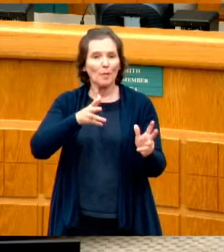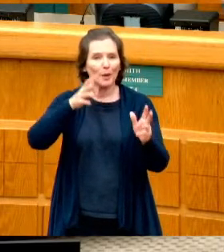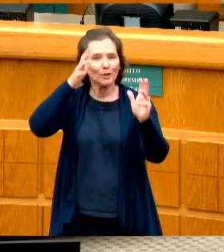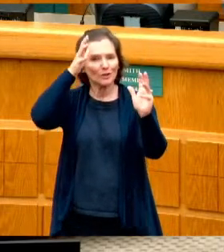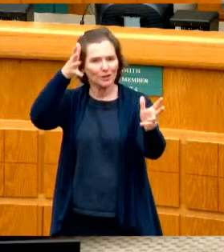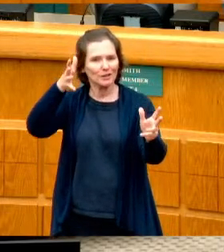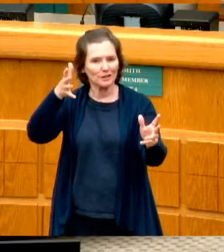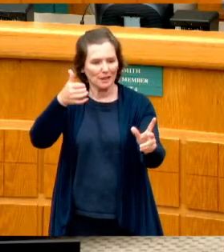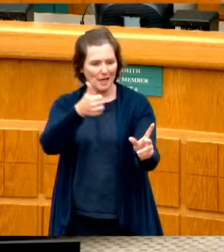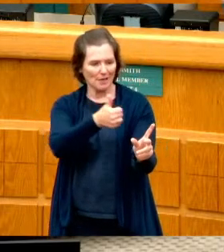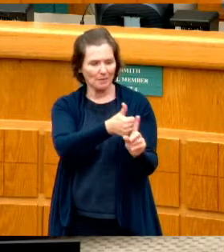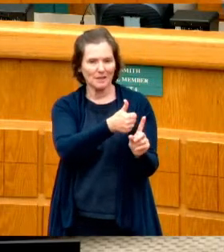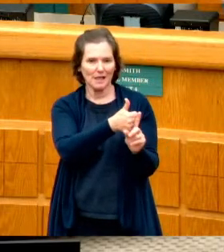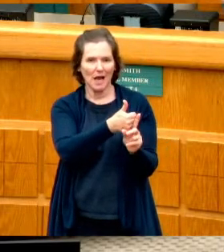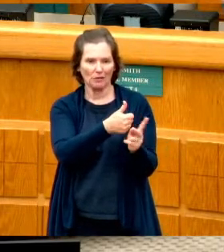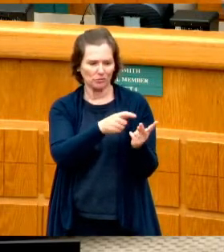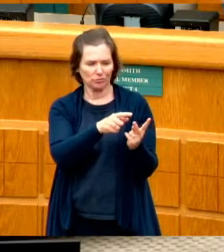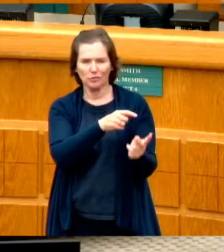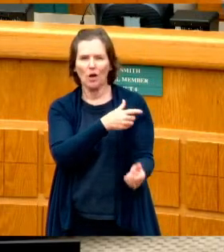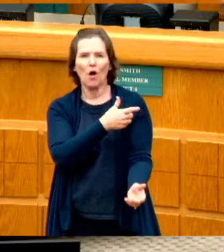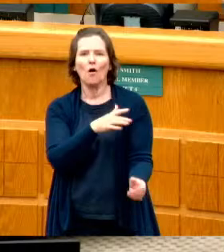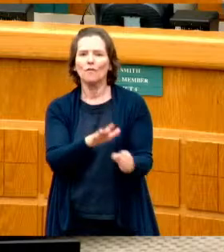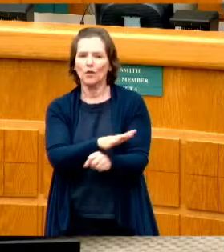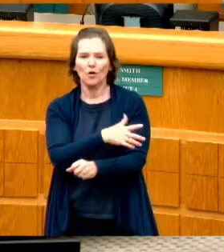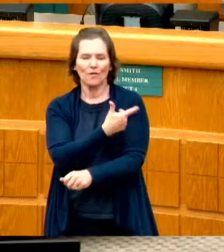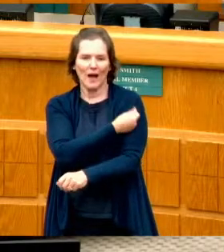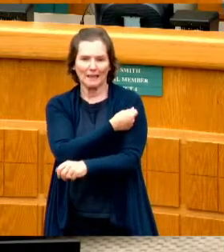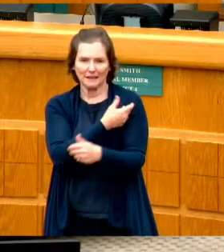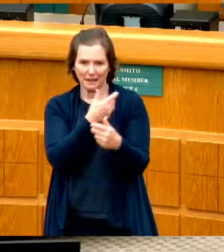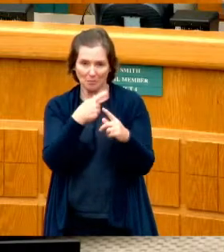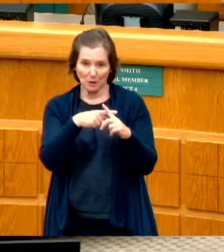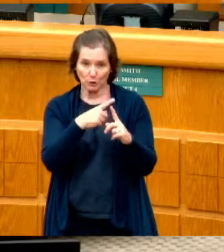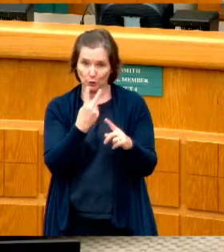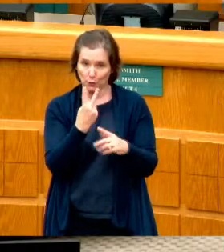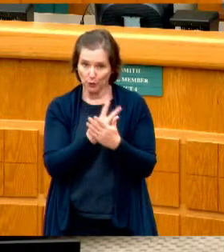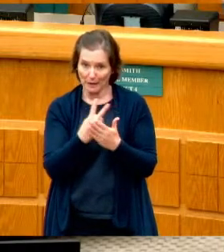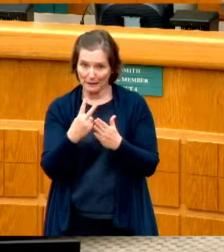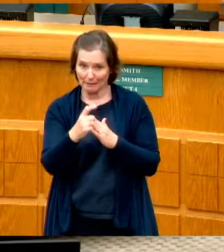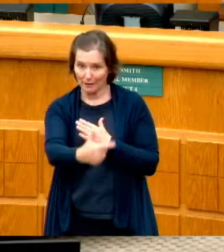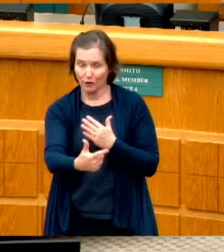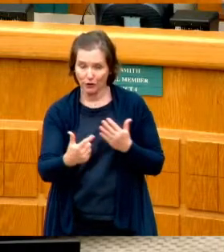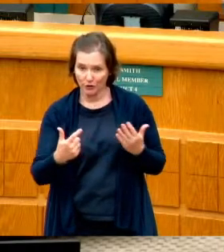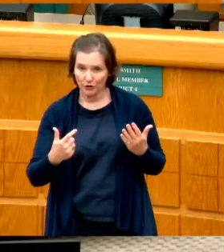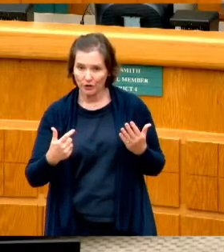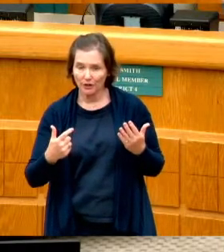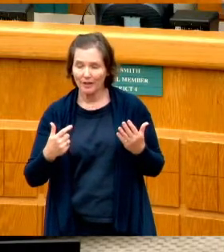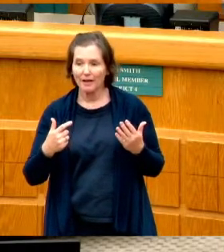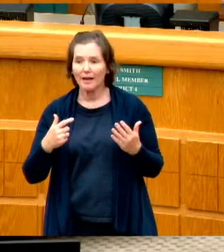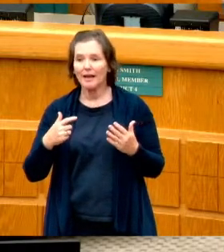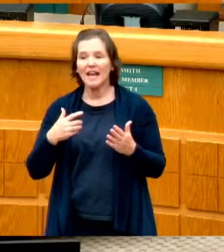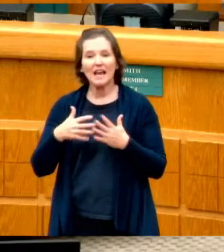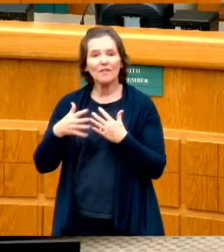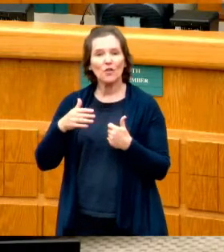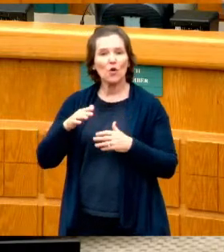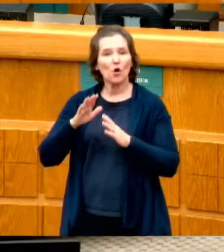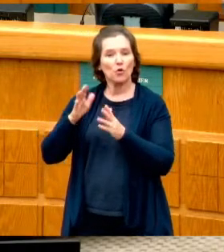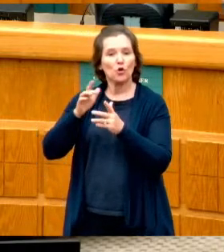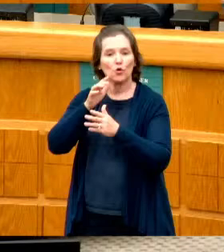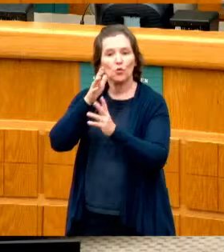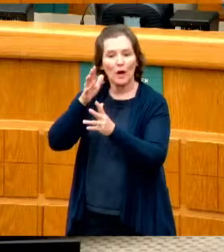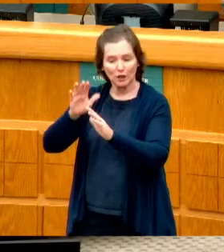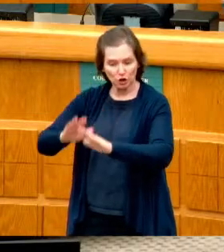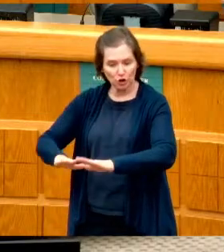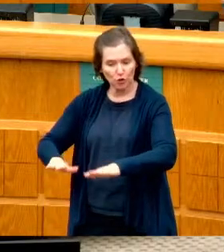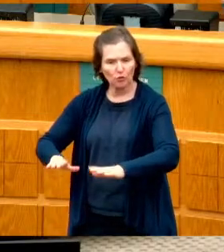if the grandchildren and the parents are not vaccinated. Just make sure that the parents and the